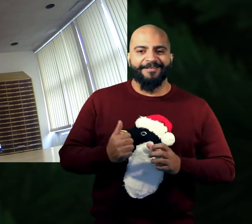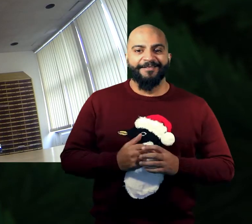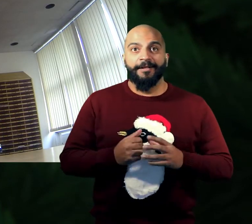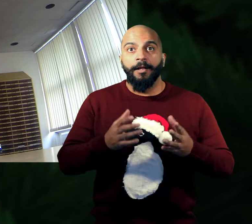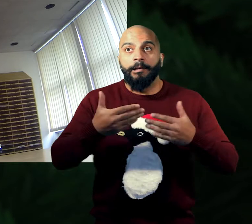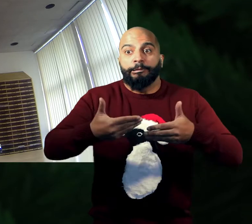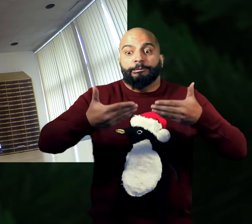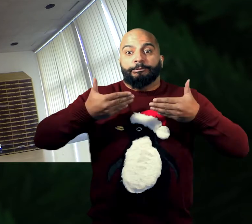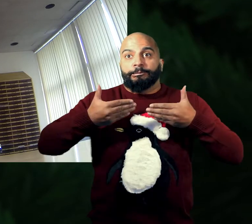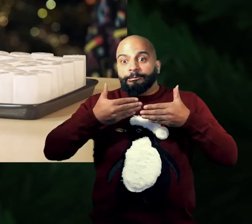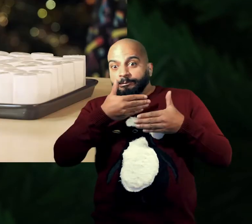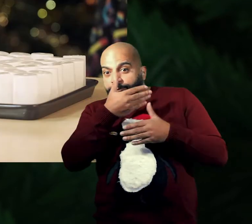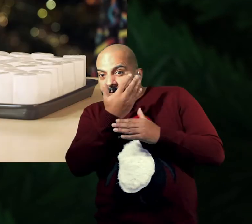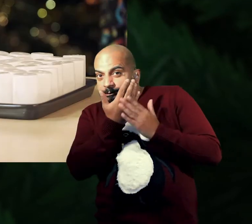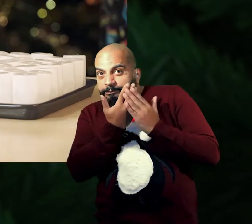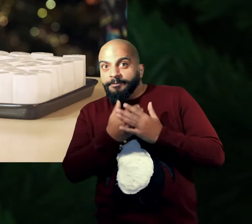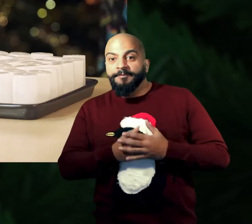Take cover.